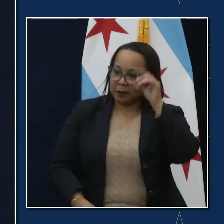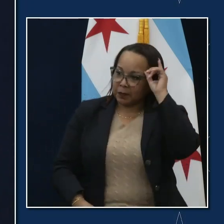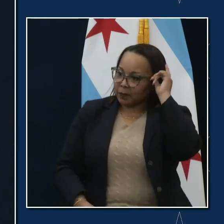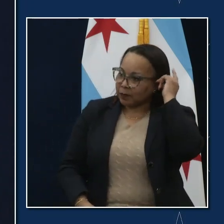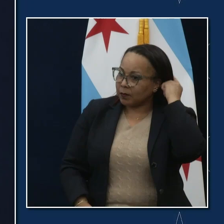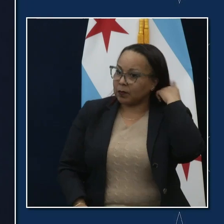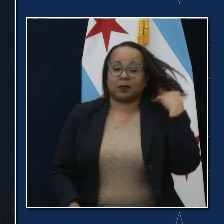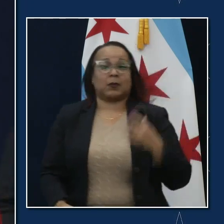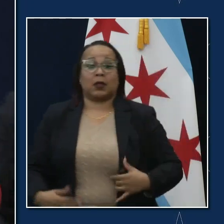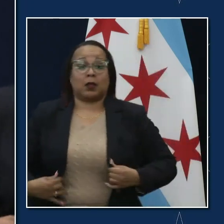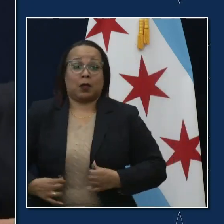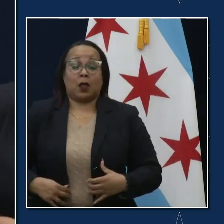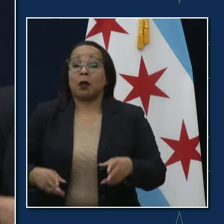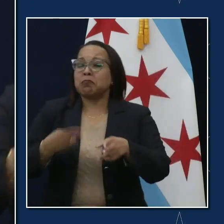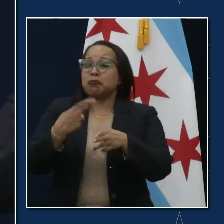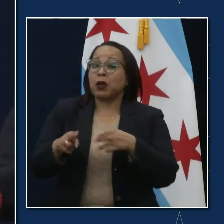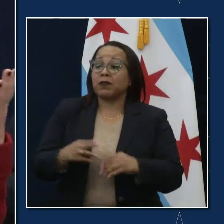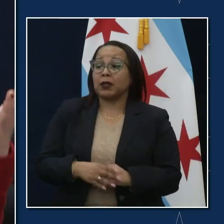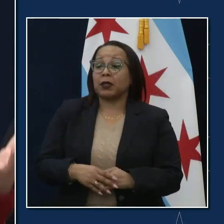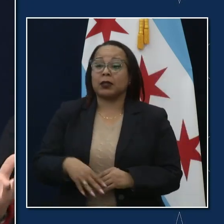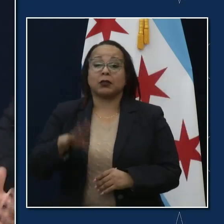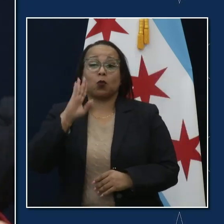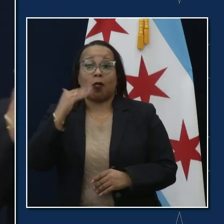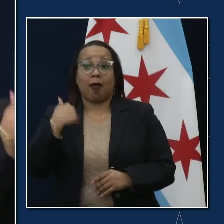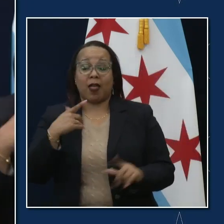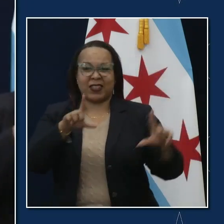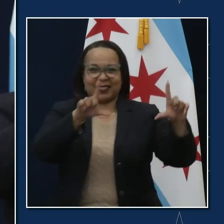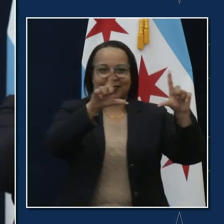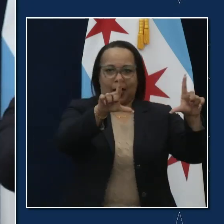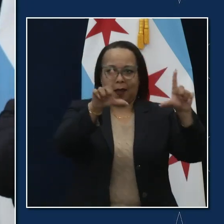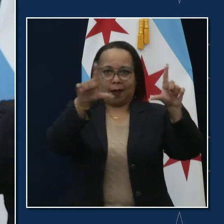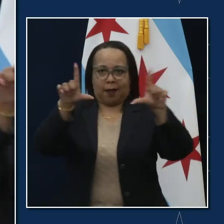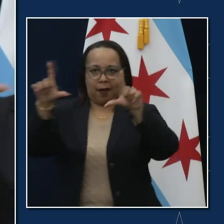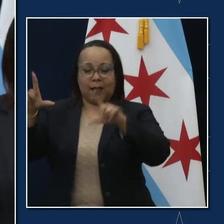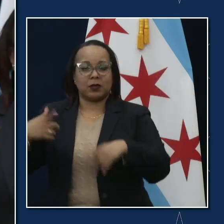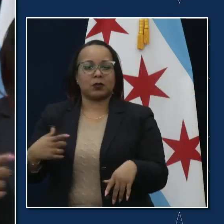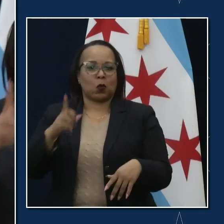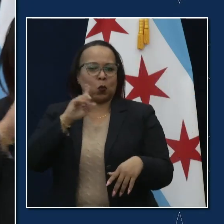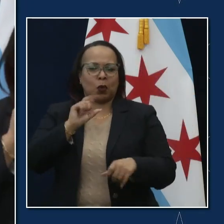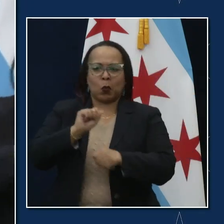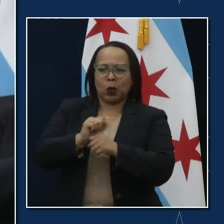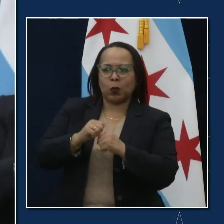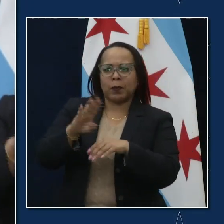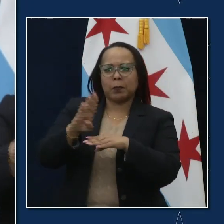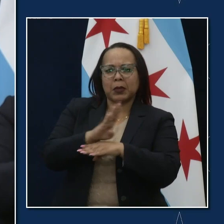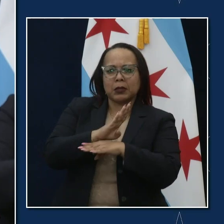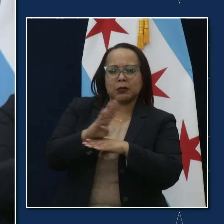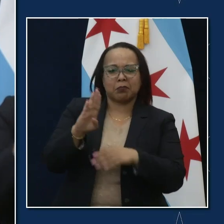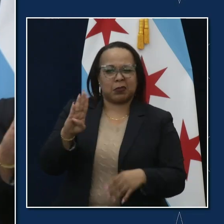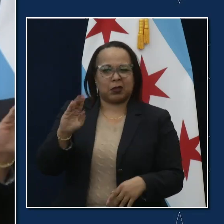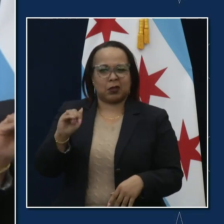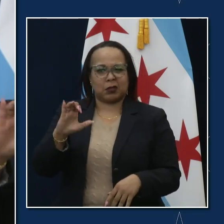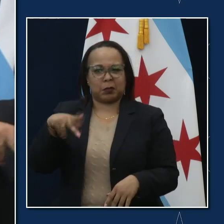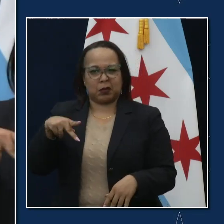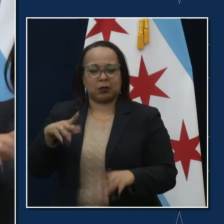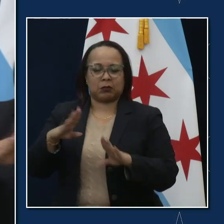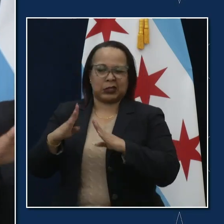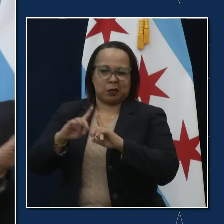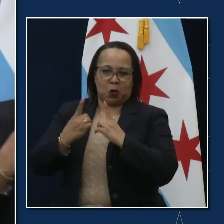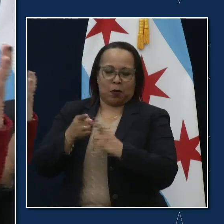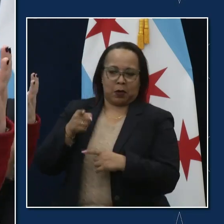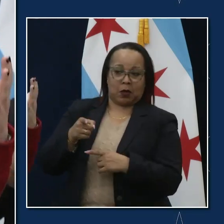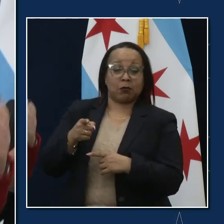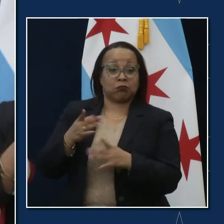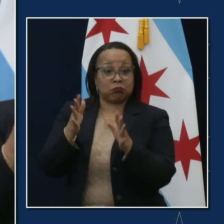Just briefly, we will have signage available. We'll be working with Business Affairs and Consumer Protection to make sure that